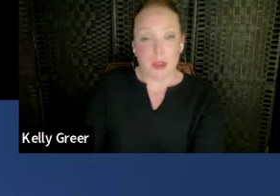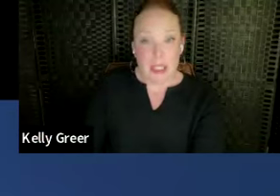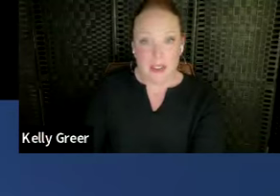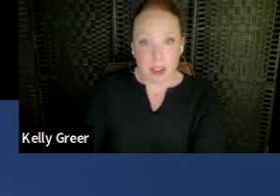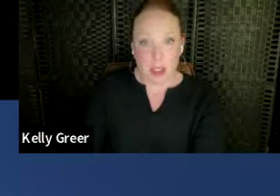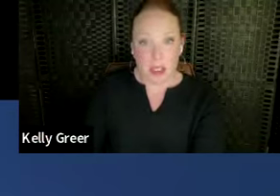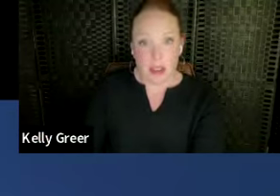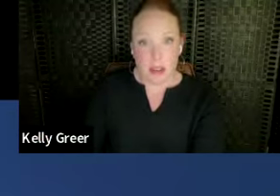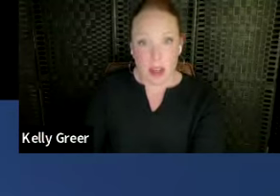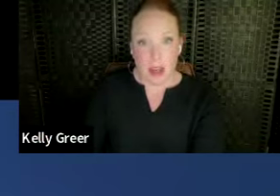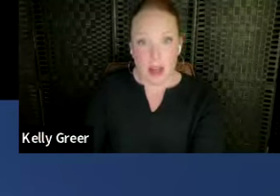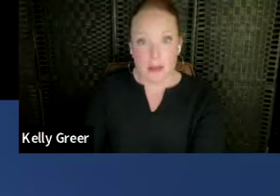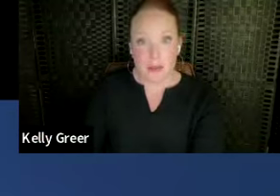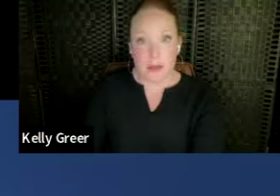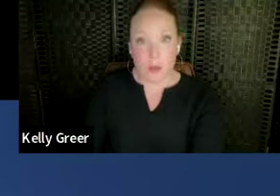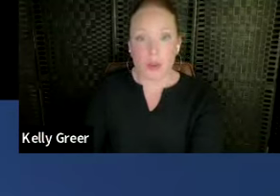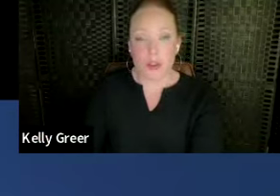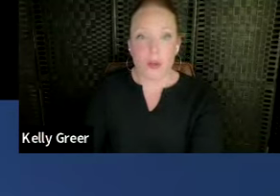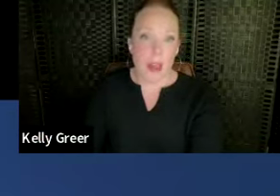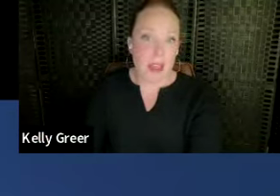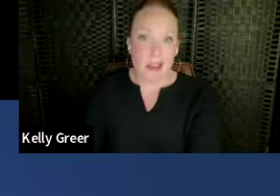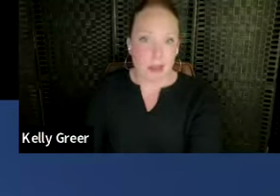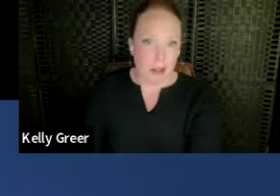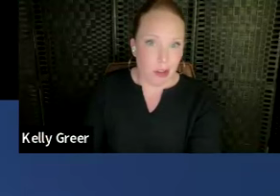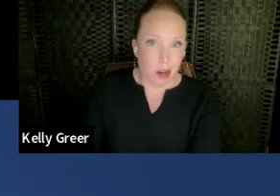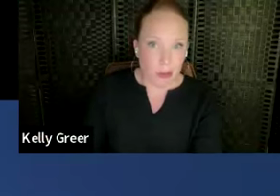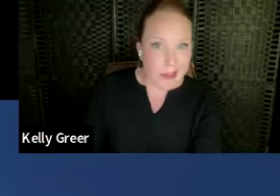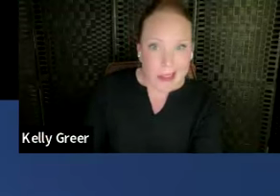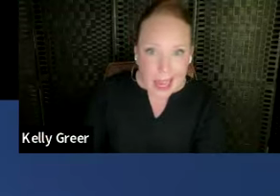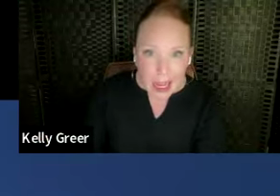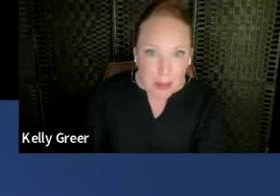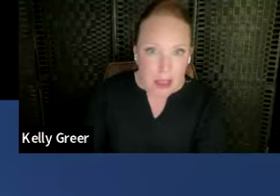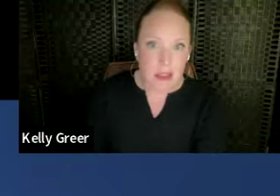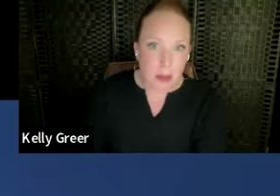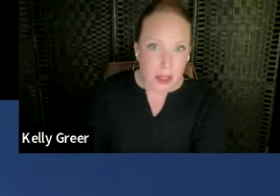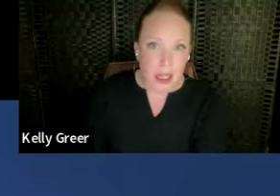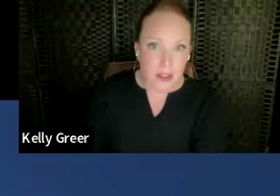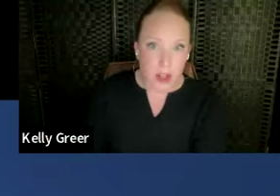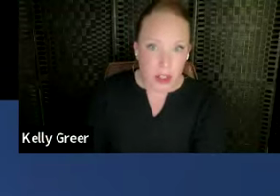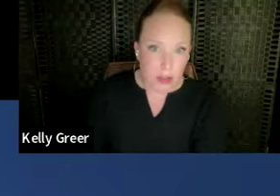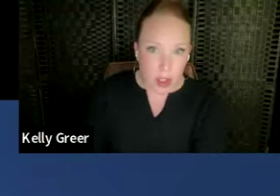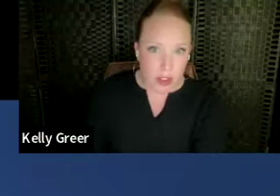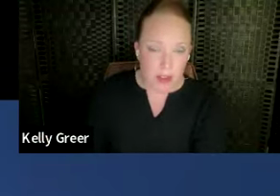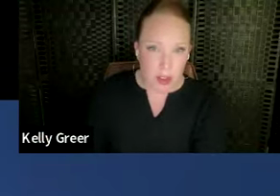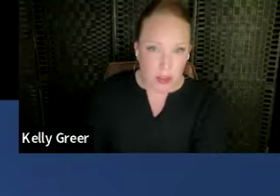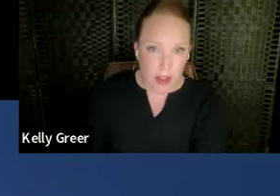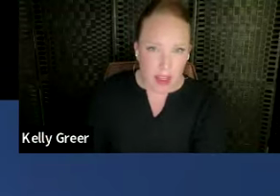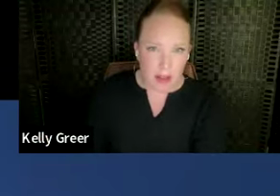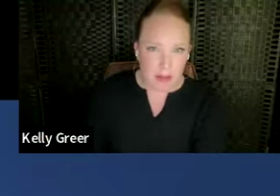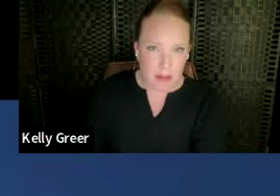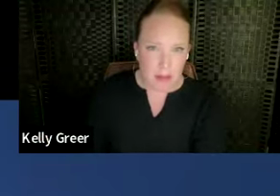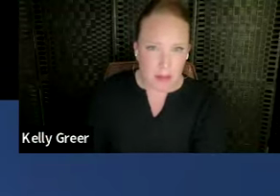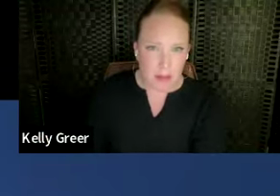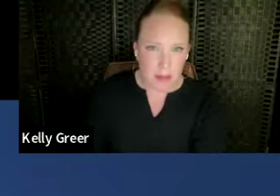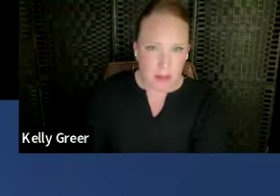We absolutely, definitely will do a recap, a summary as far as the results of the